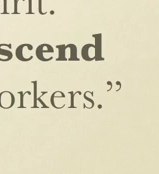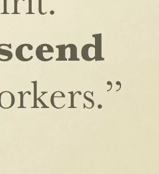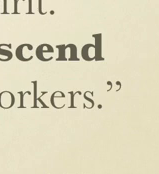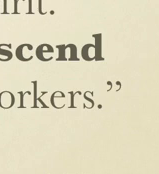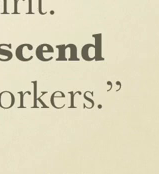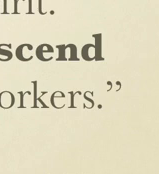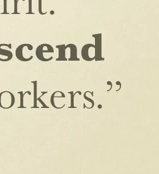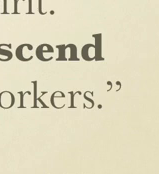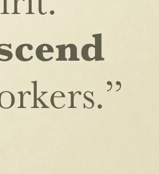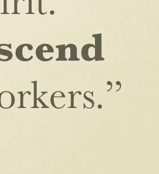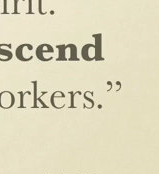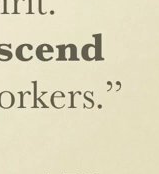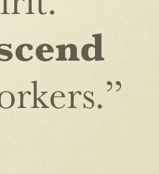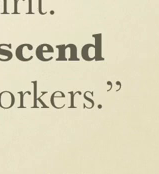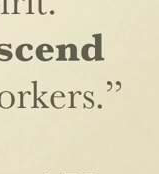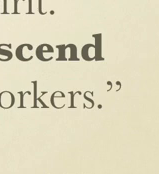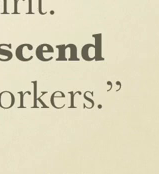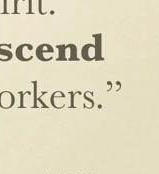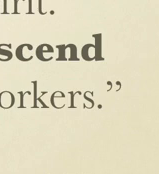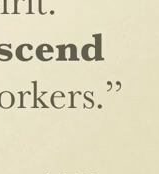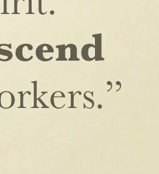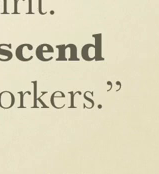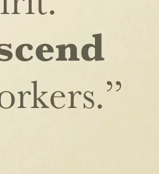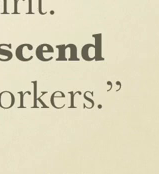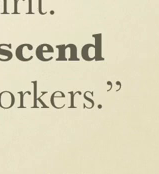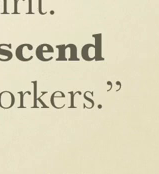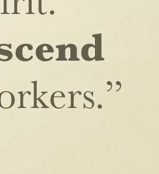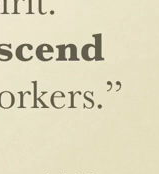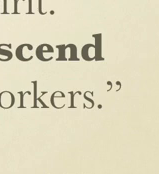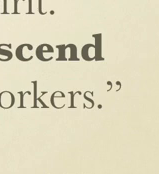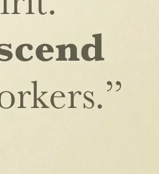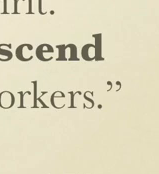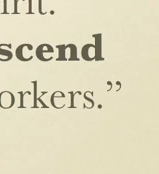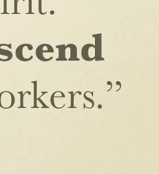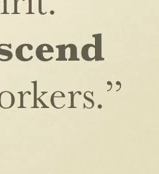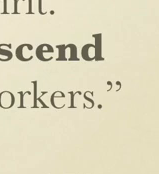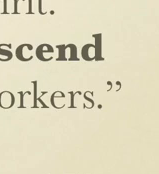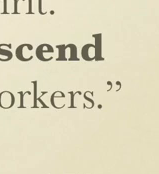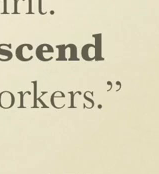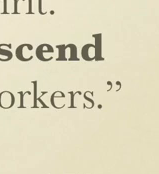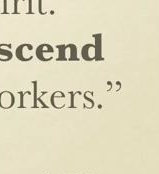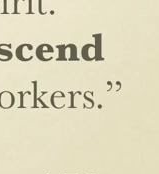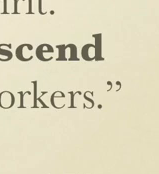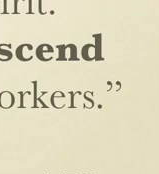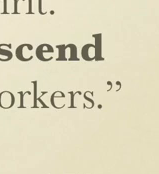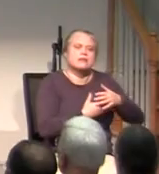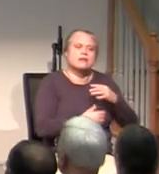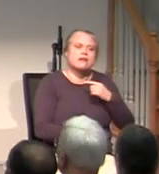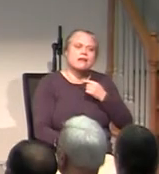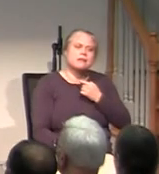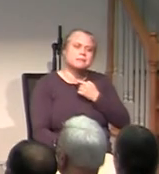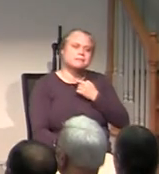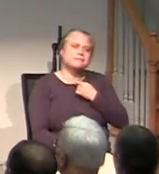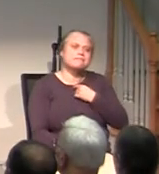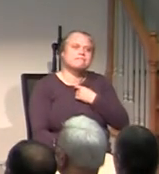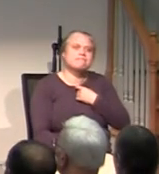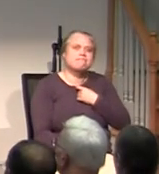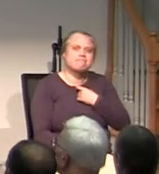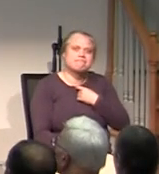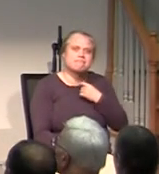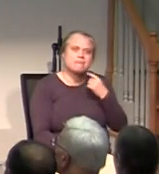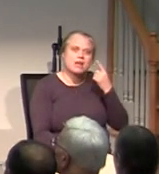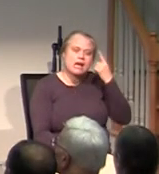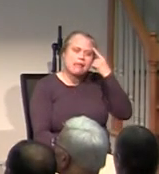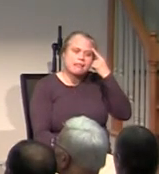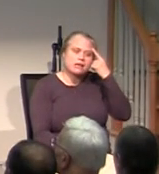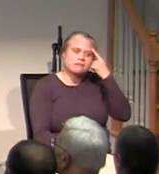in a special manner upon God's earnest, self-sacrificing workers." And I think, well,